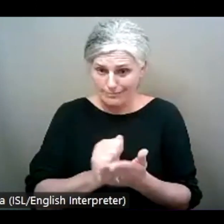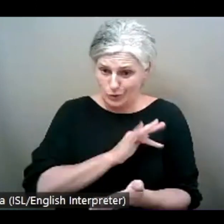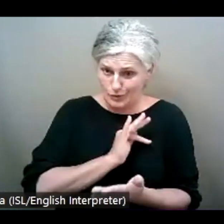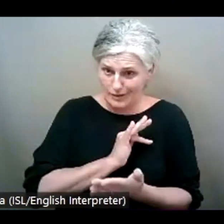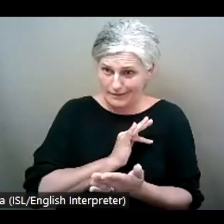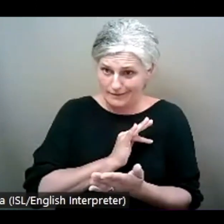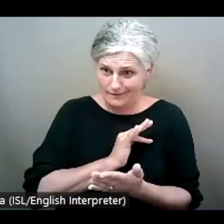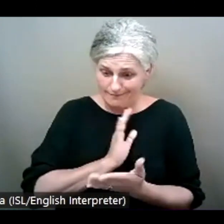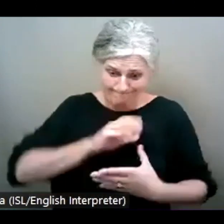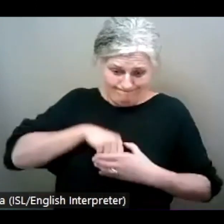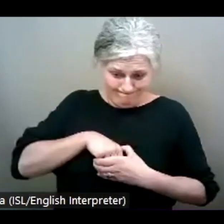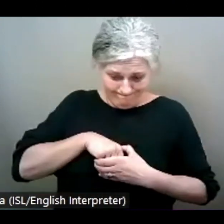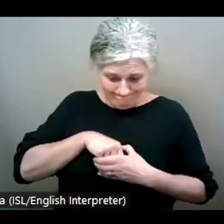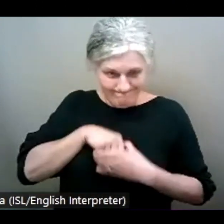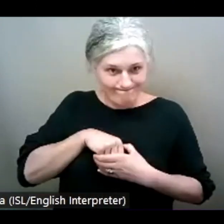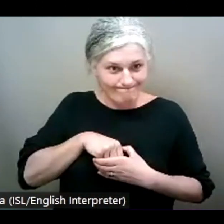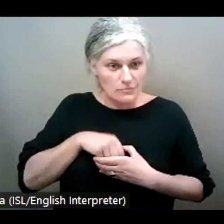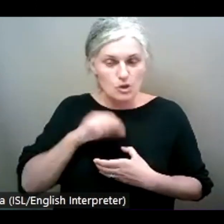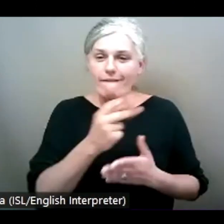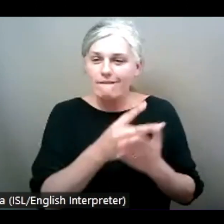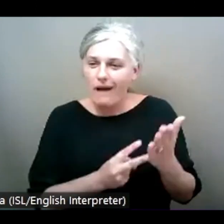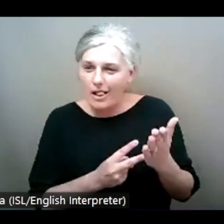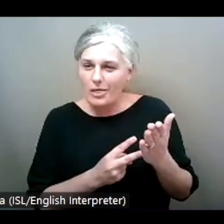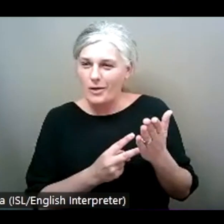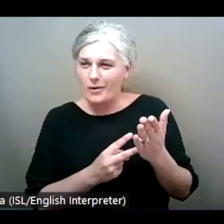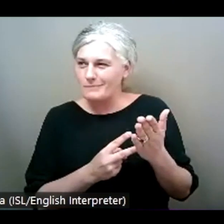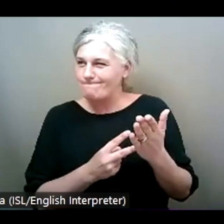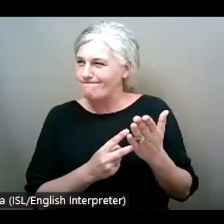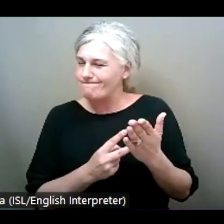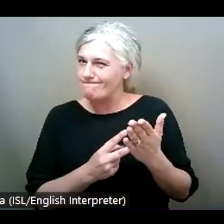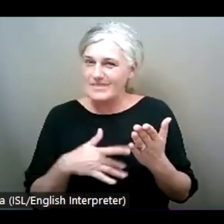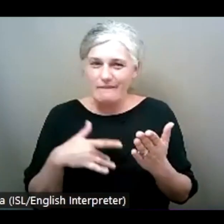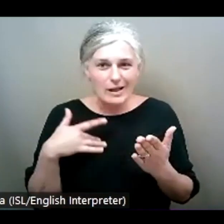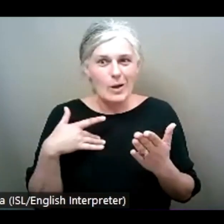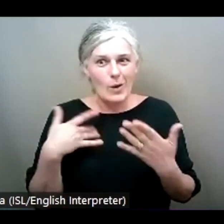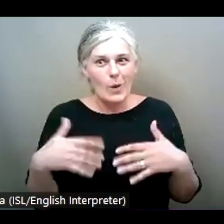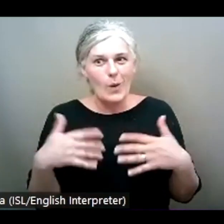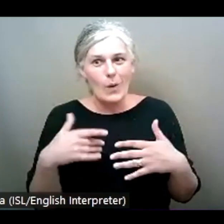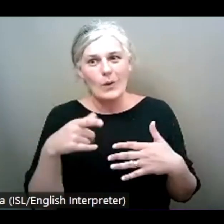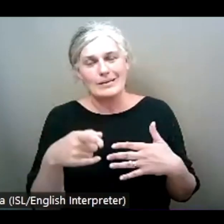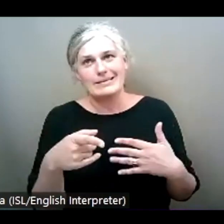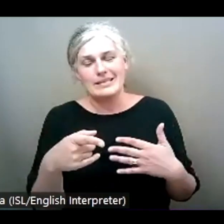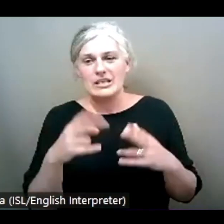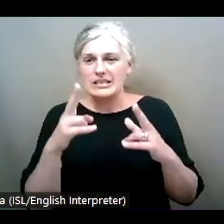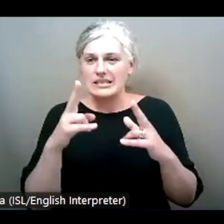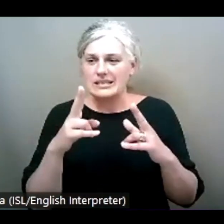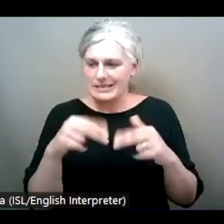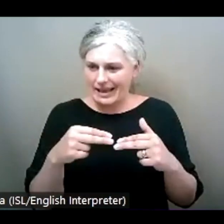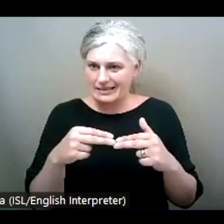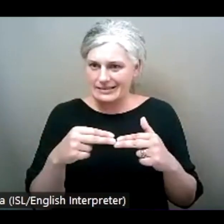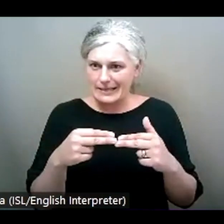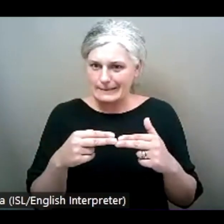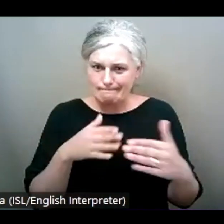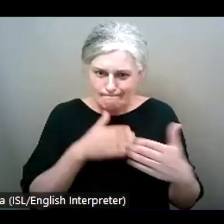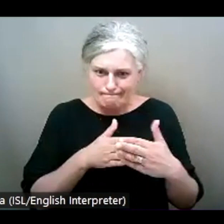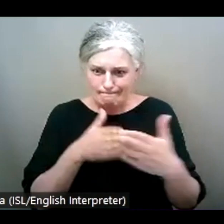of your value system. It's something that you kind of go, no, fuck that, no, don't, you know, you kind of really push back against it, and you know